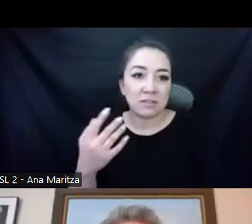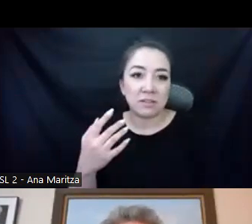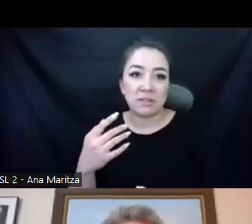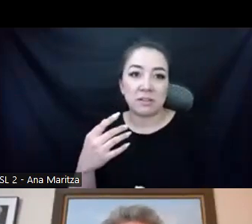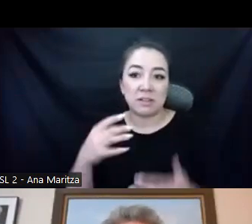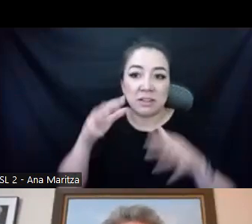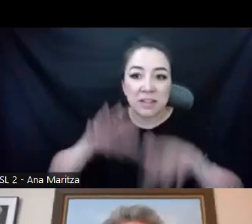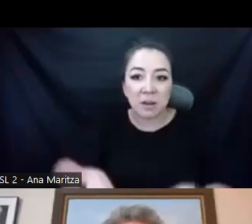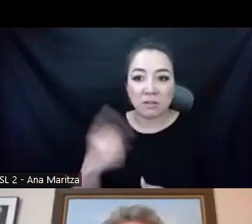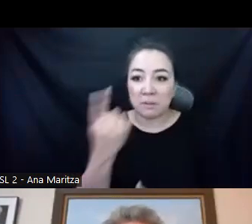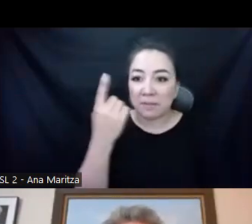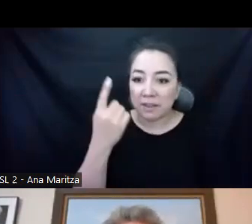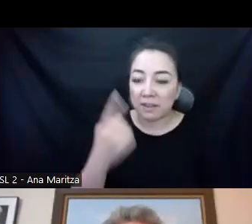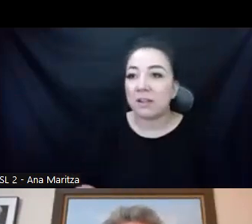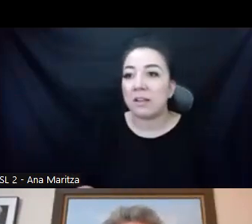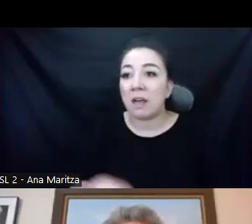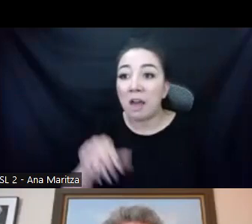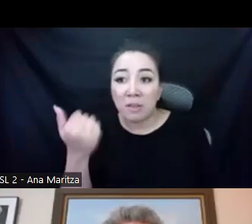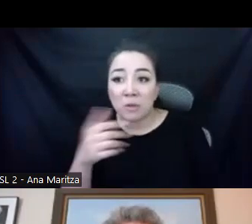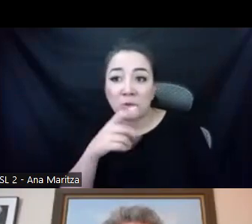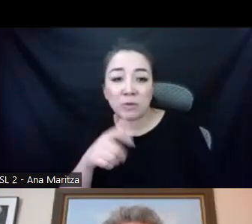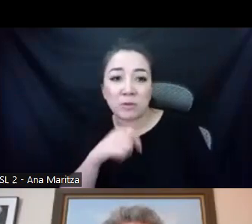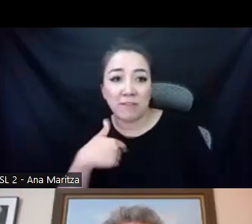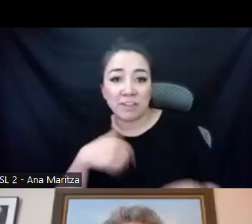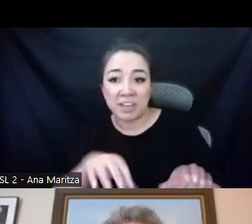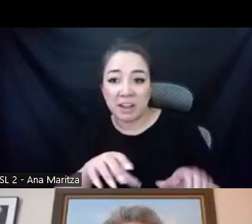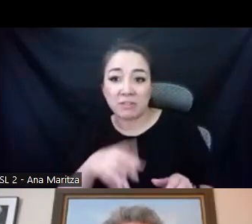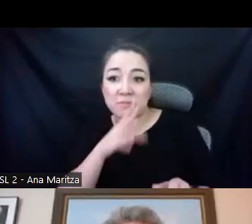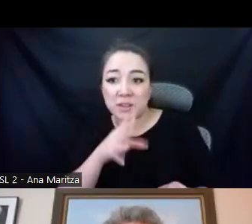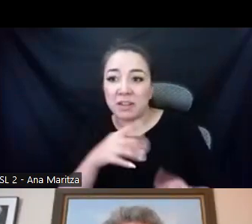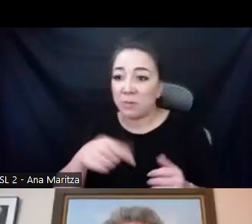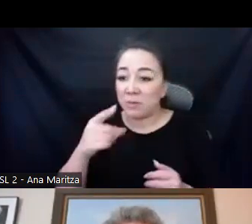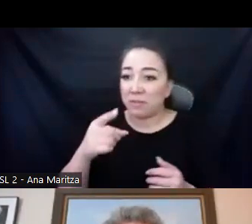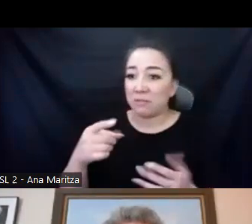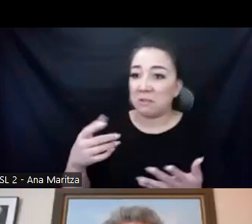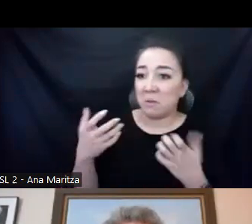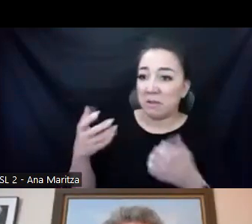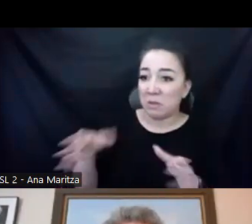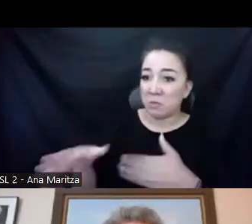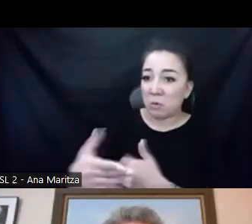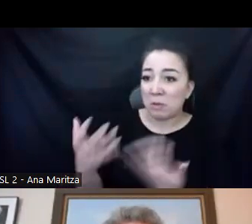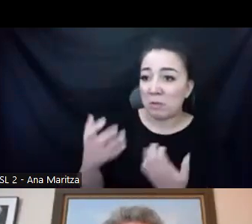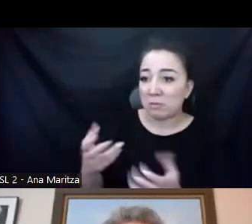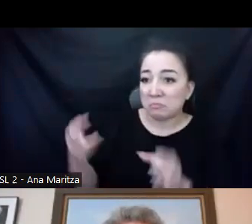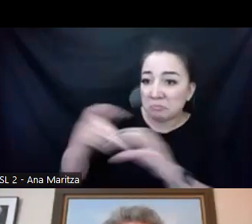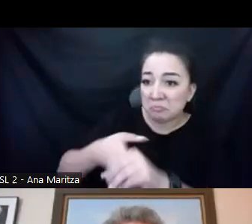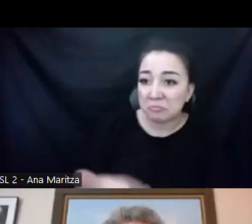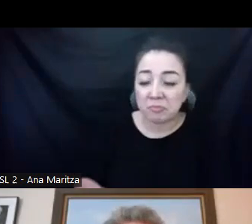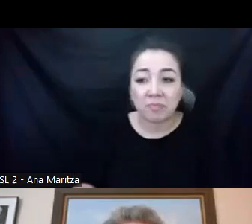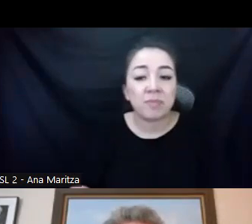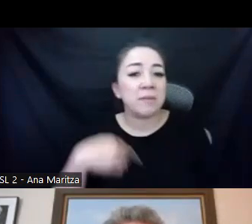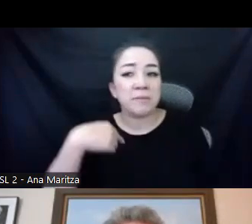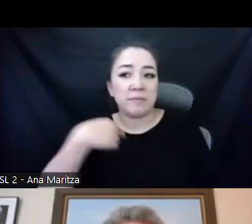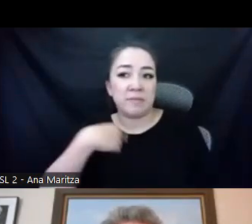on something. So others who haven't had a chance to speak, is there anybody in the room that wants to weigh in? Well, I